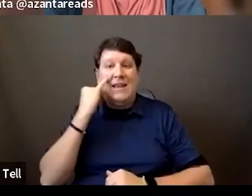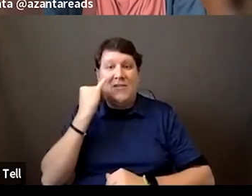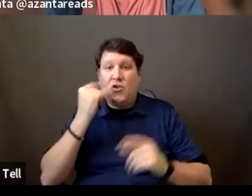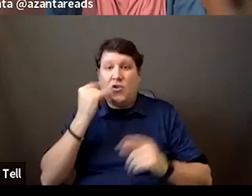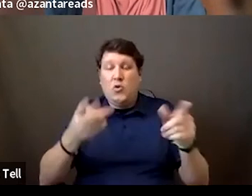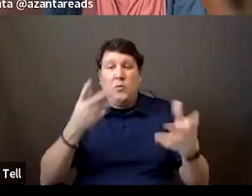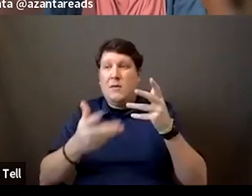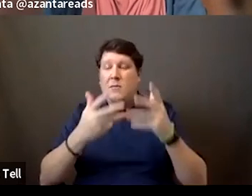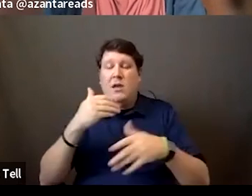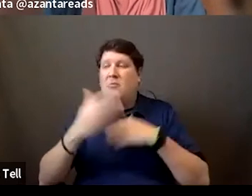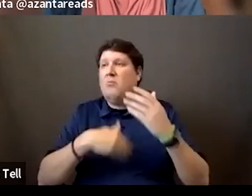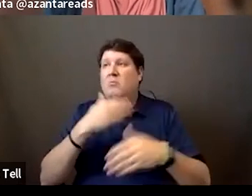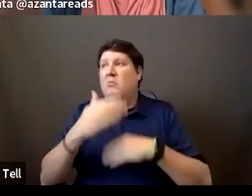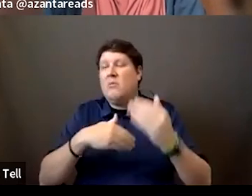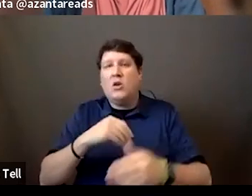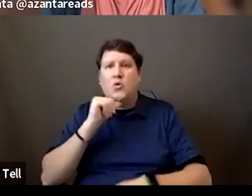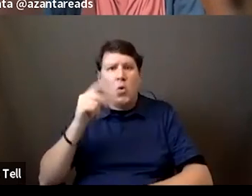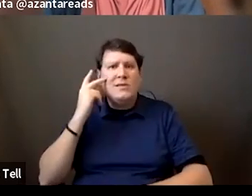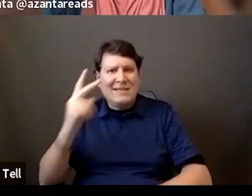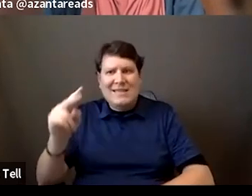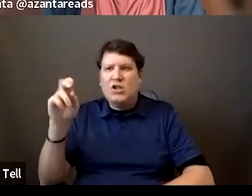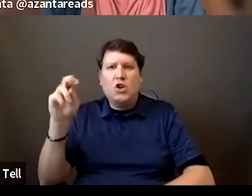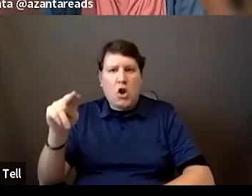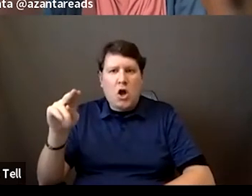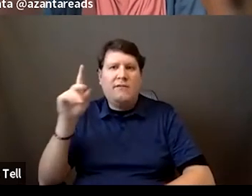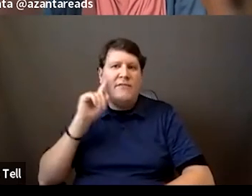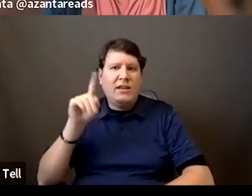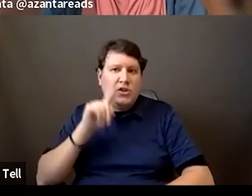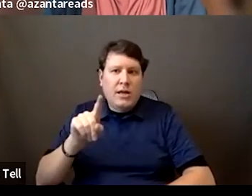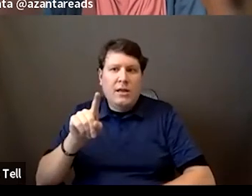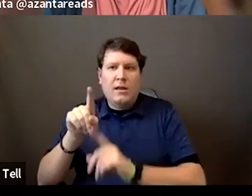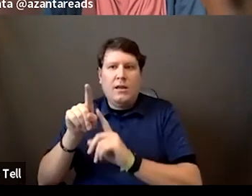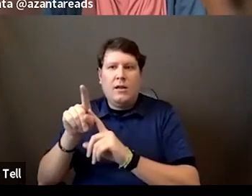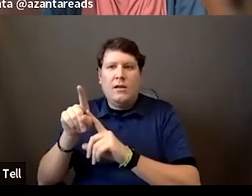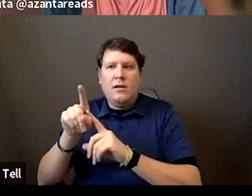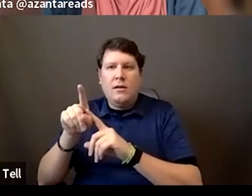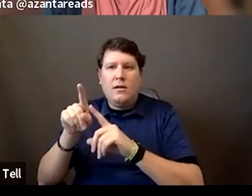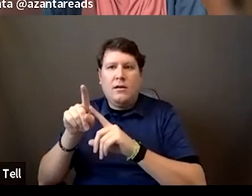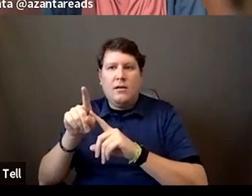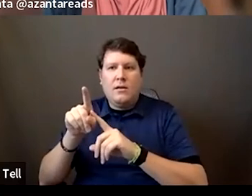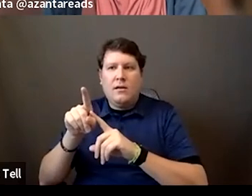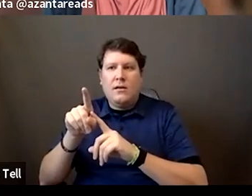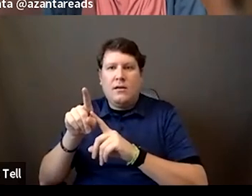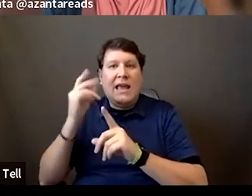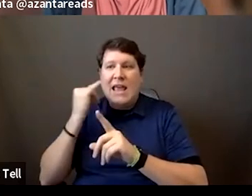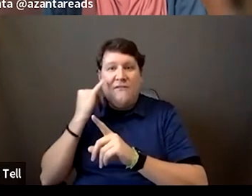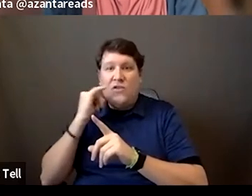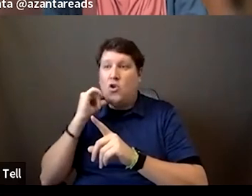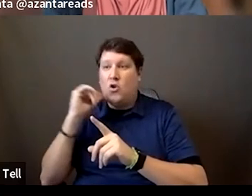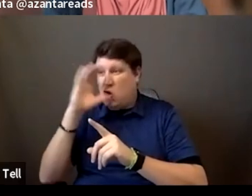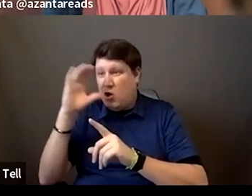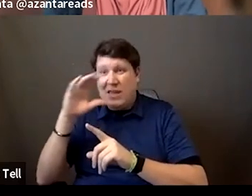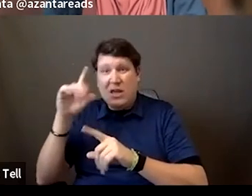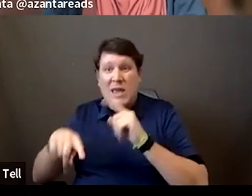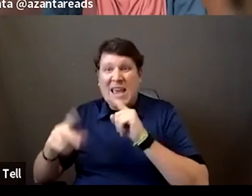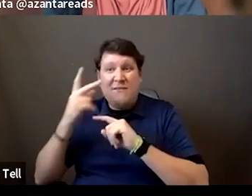for example, nonfiction book talkers or any space existing currently on the app, that doesn't mean that there's not an audience for it. I think the beauty